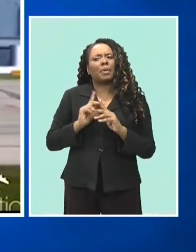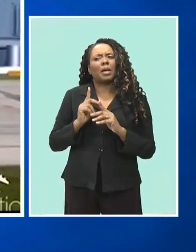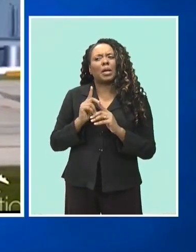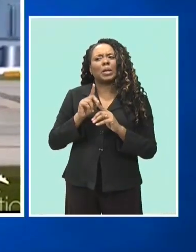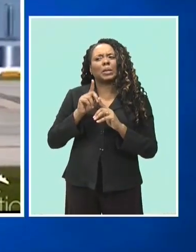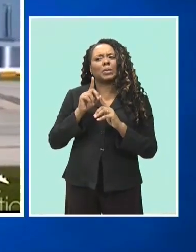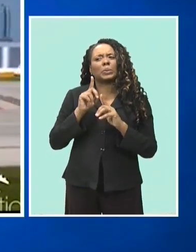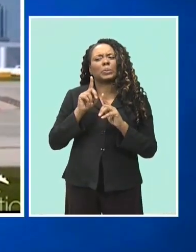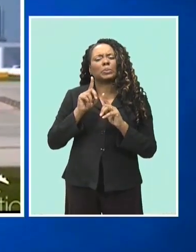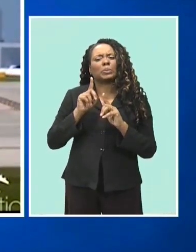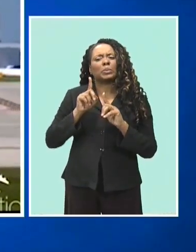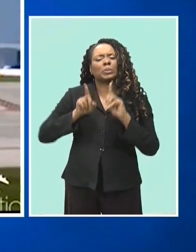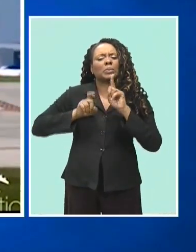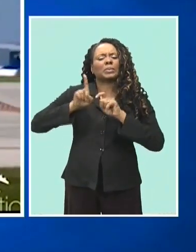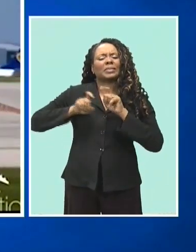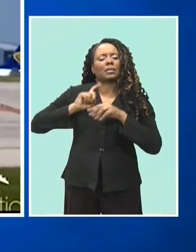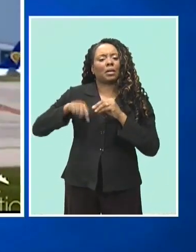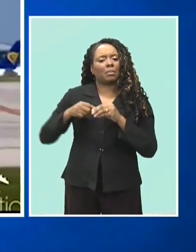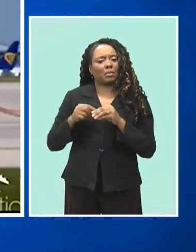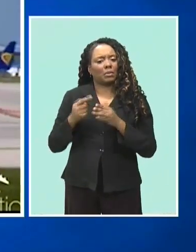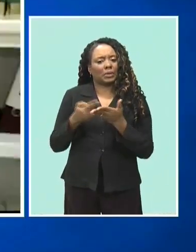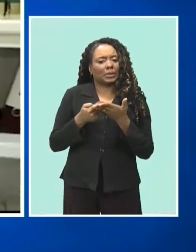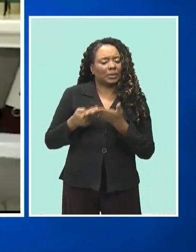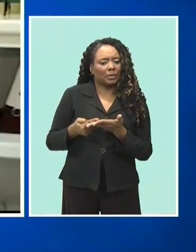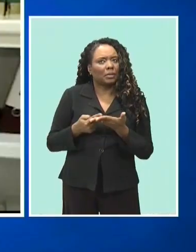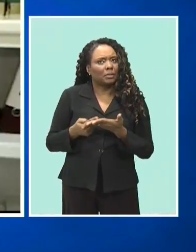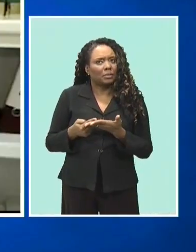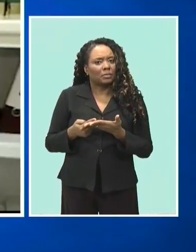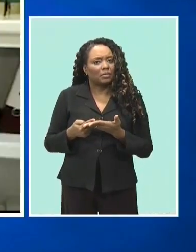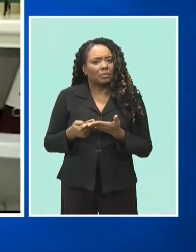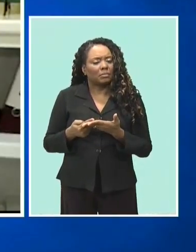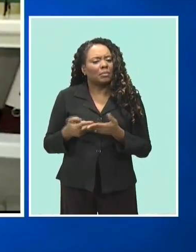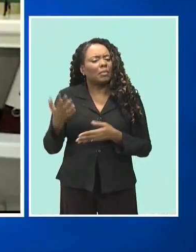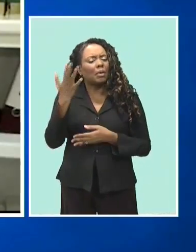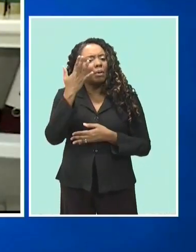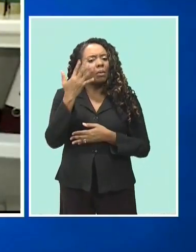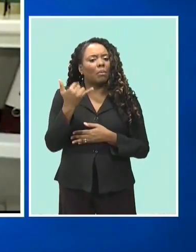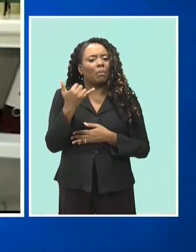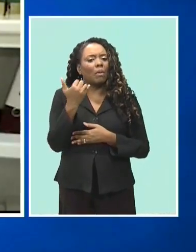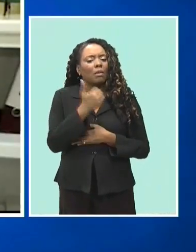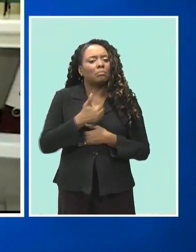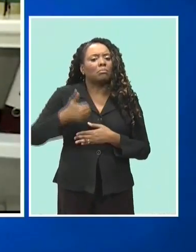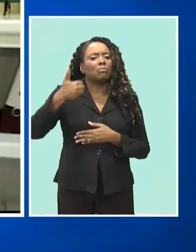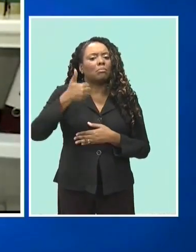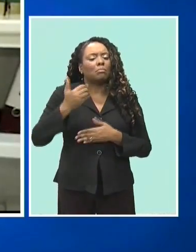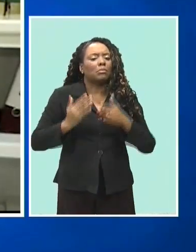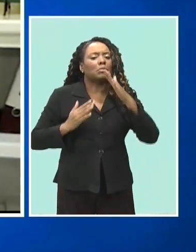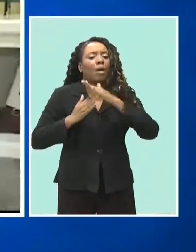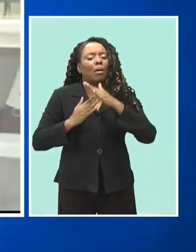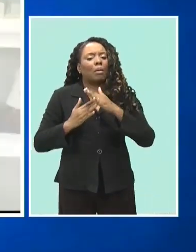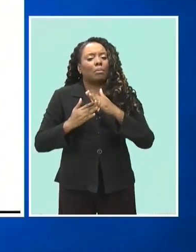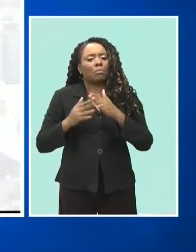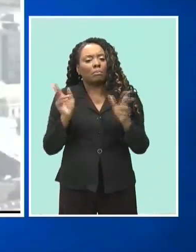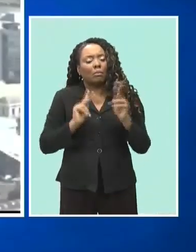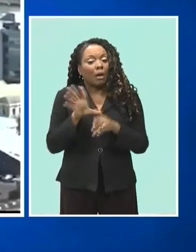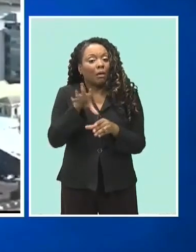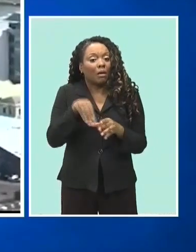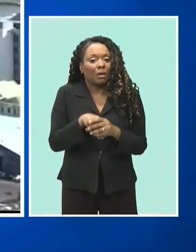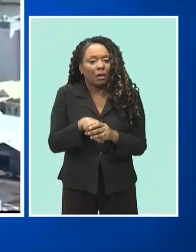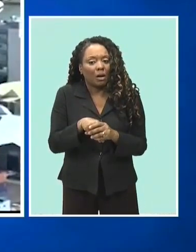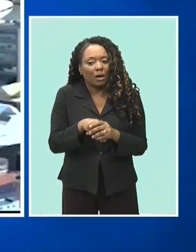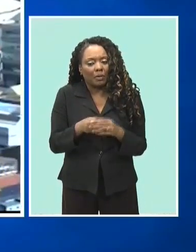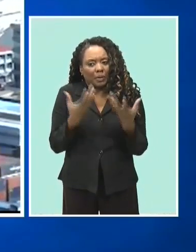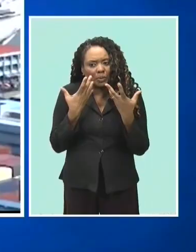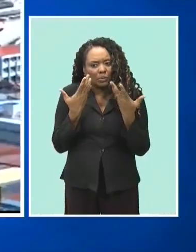the negotiations. Why were top industry officials kept in the dark on the details of the